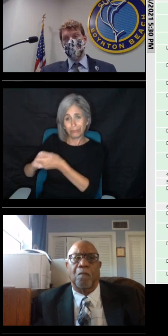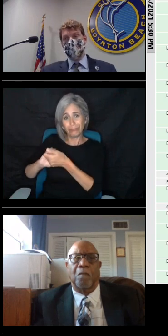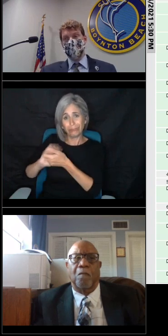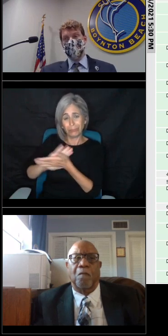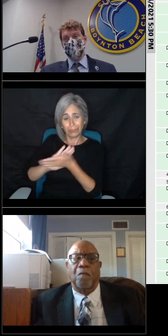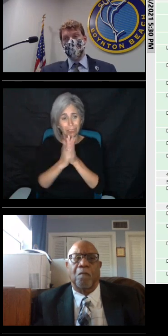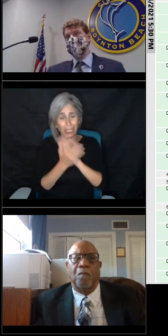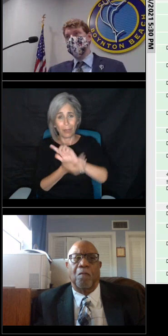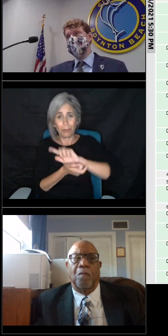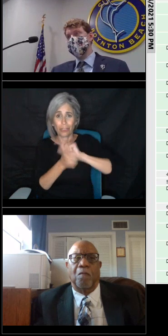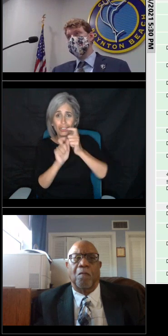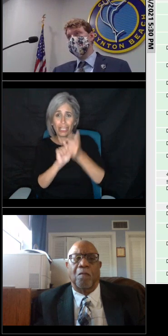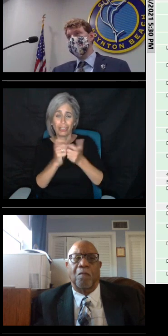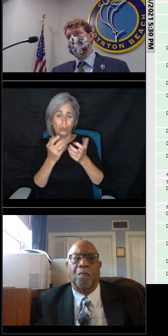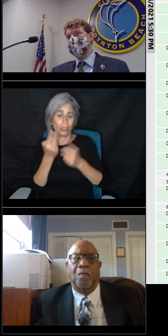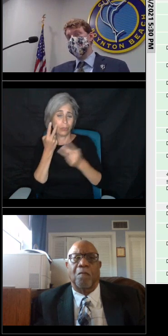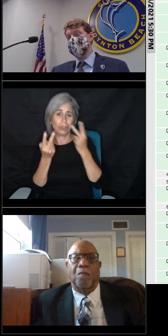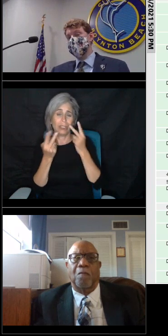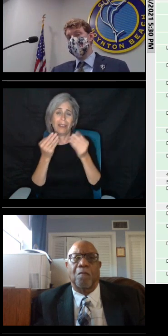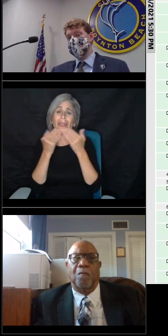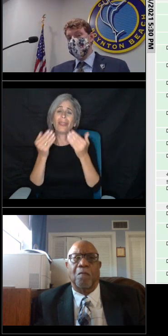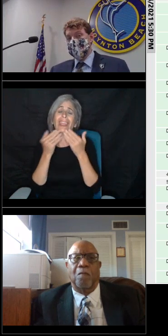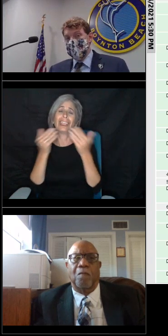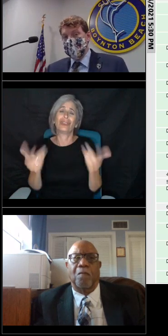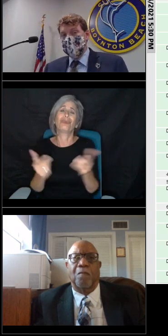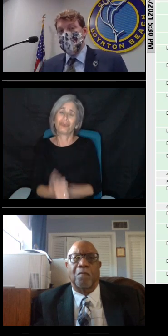you want to see. Thank you.